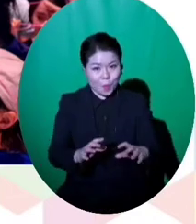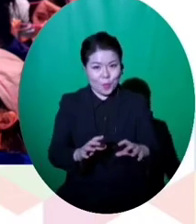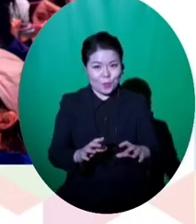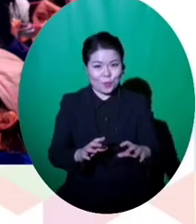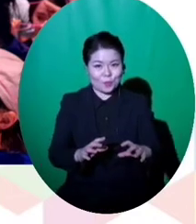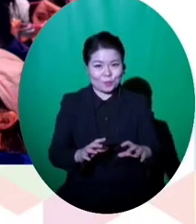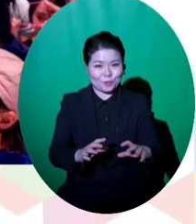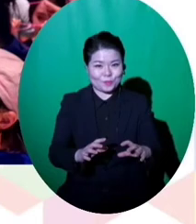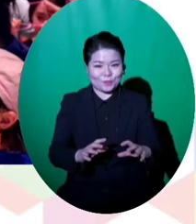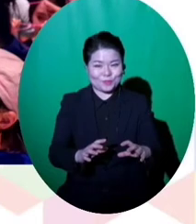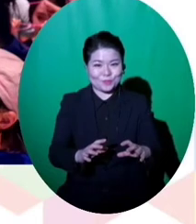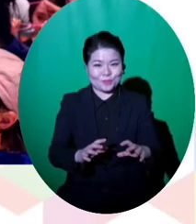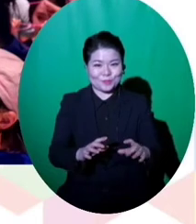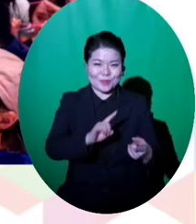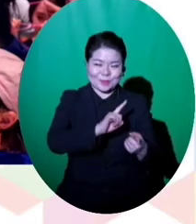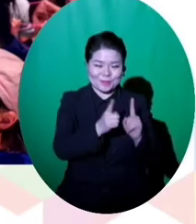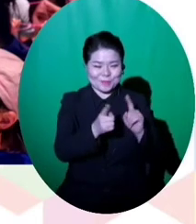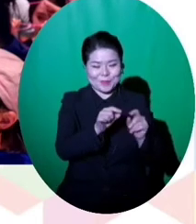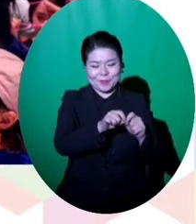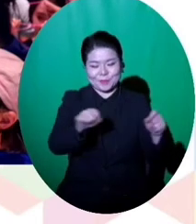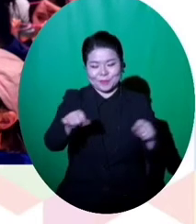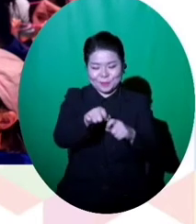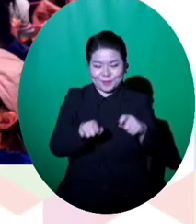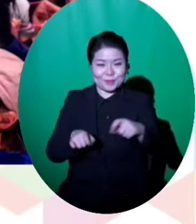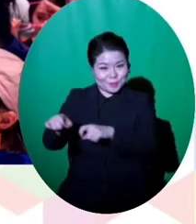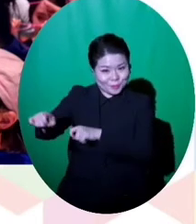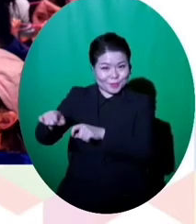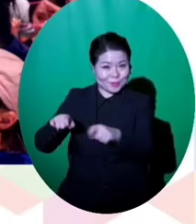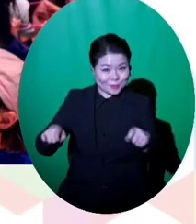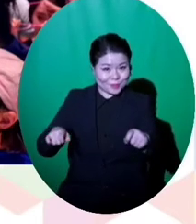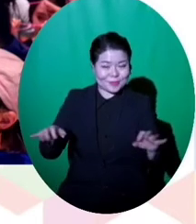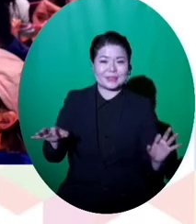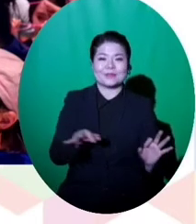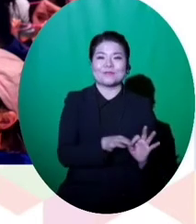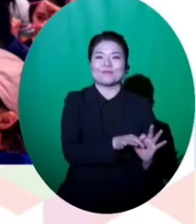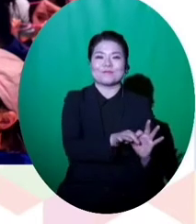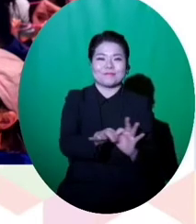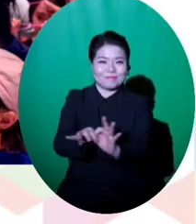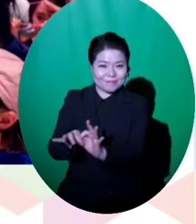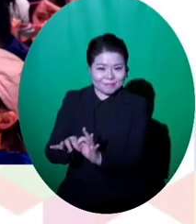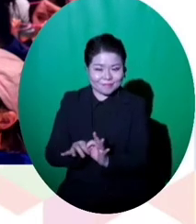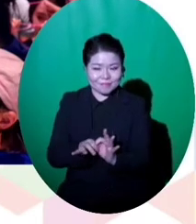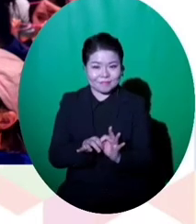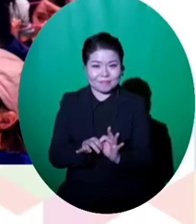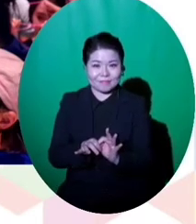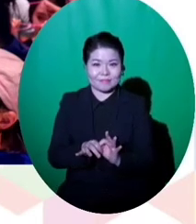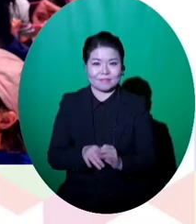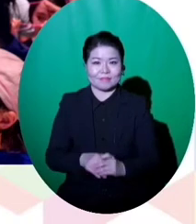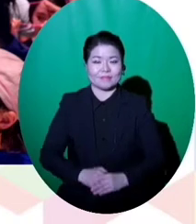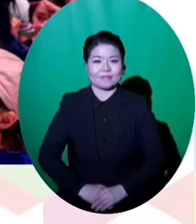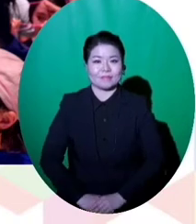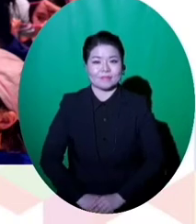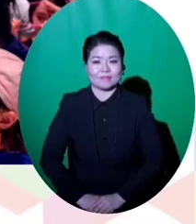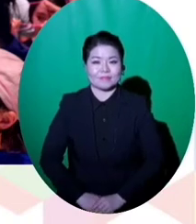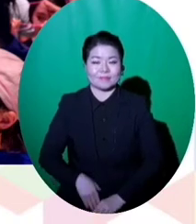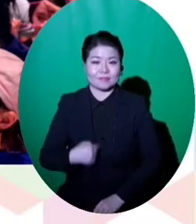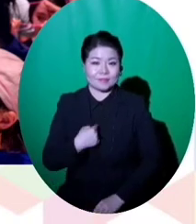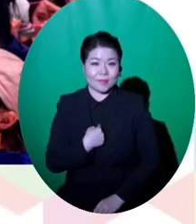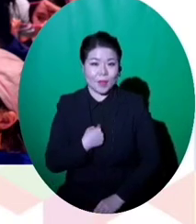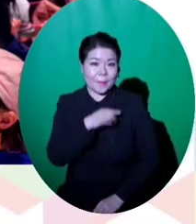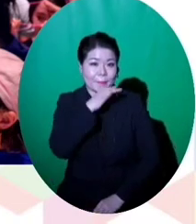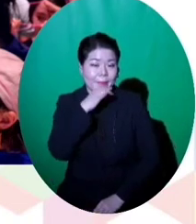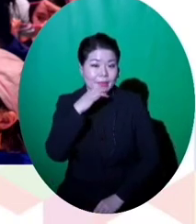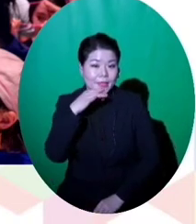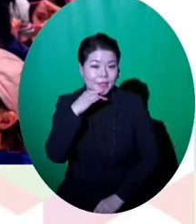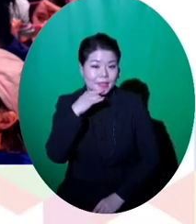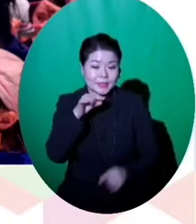So what we are doing was creating a physical web with pink strings. And we did it in a way that was